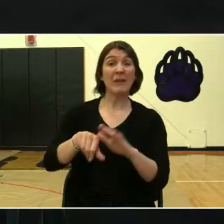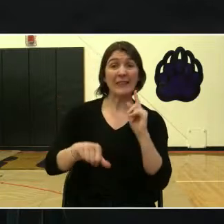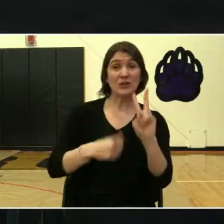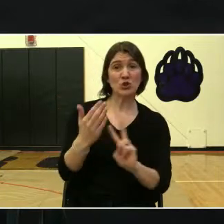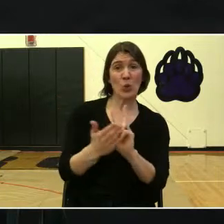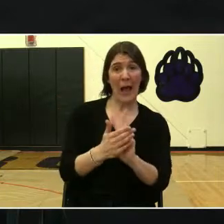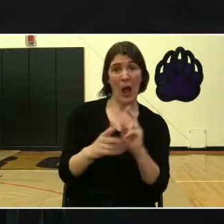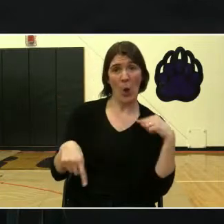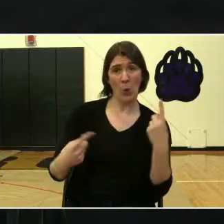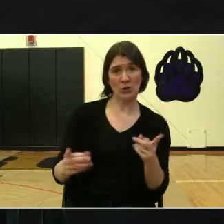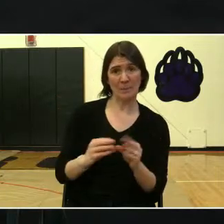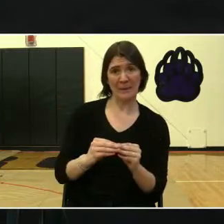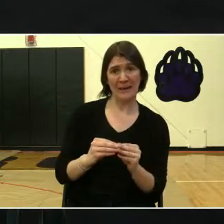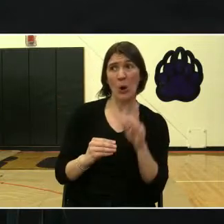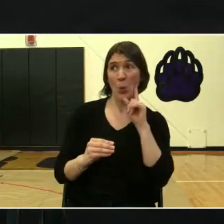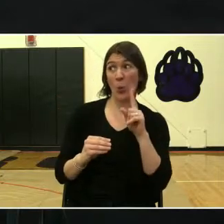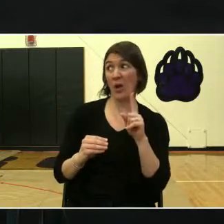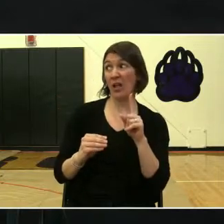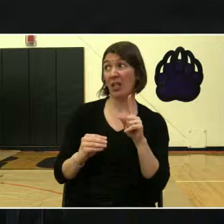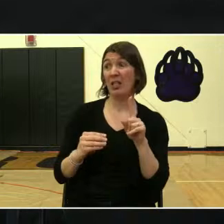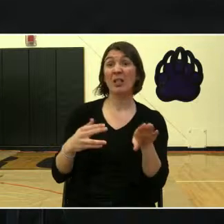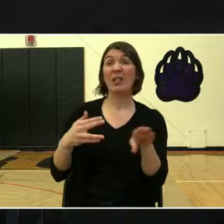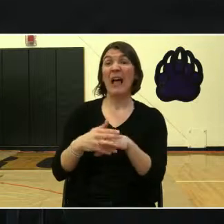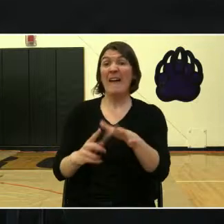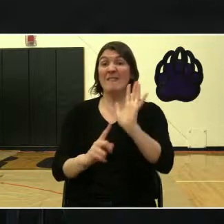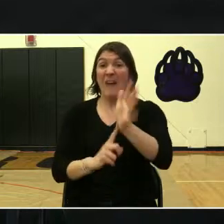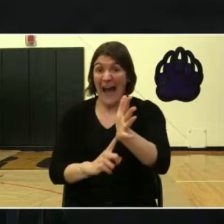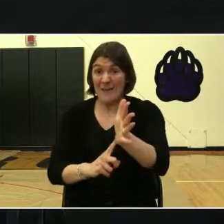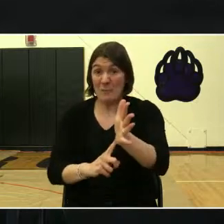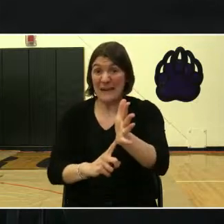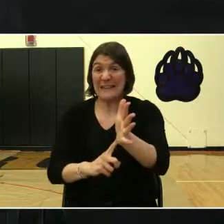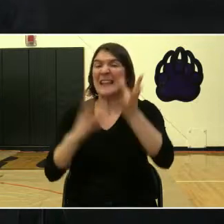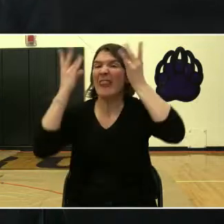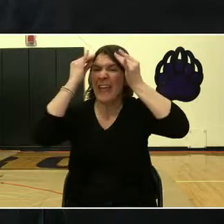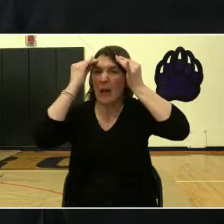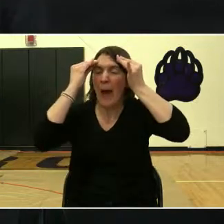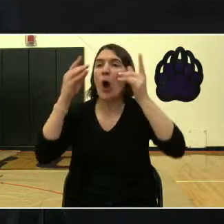and 20 minutes we'll be in recess for 5 minutes until